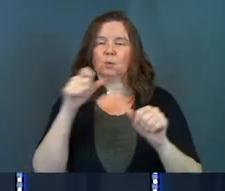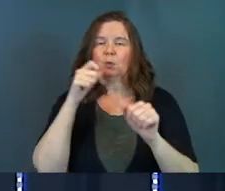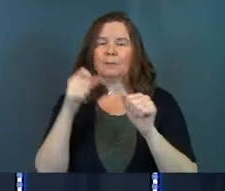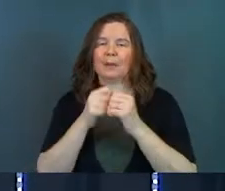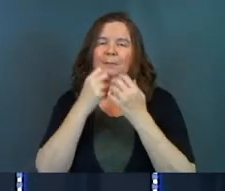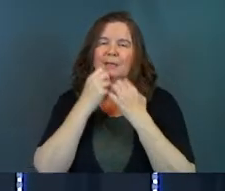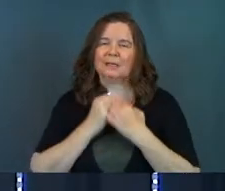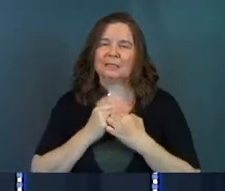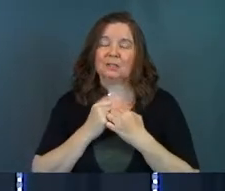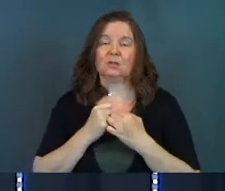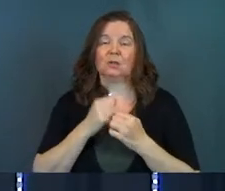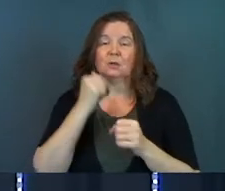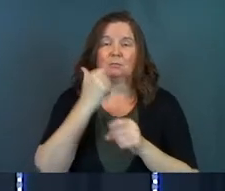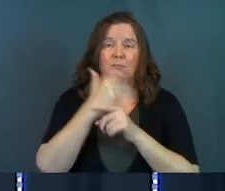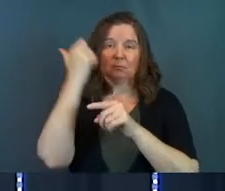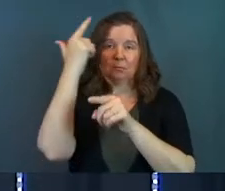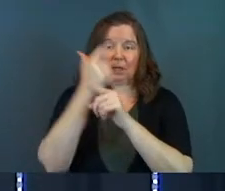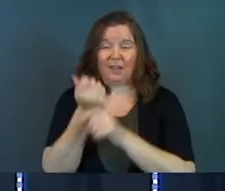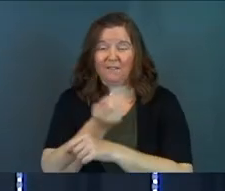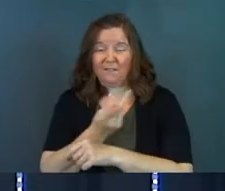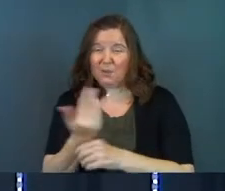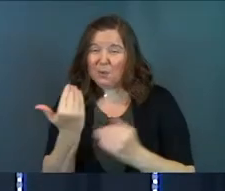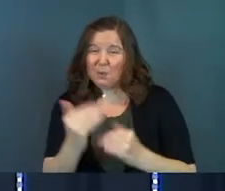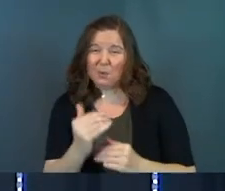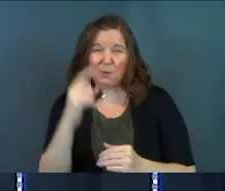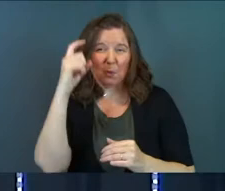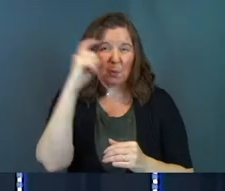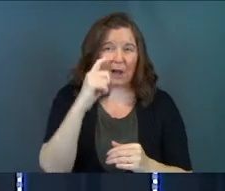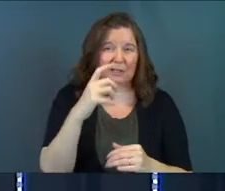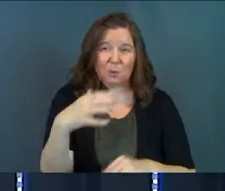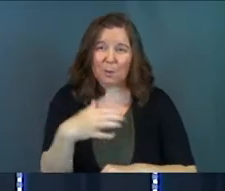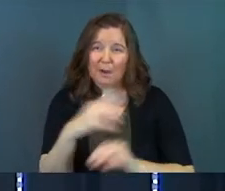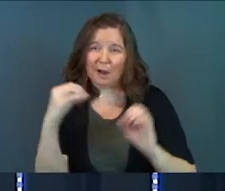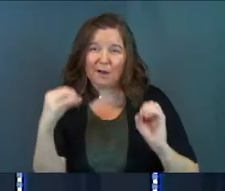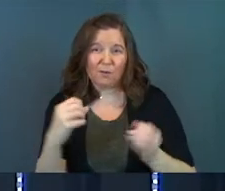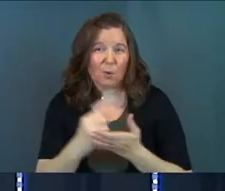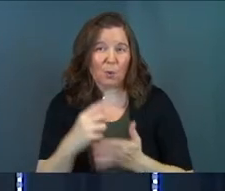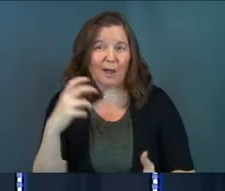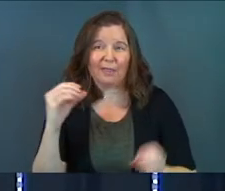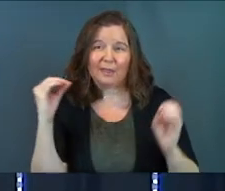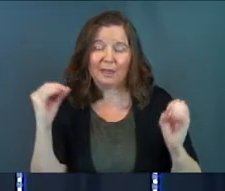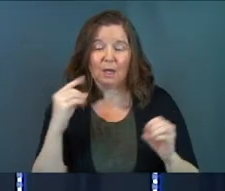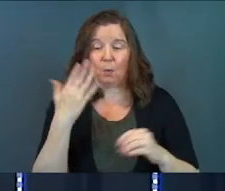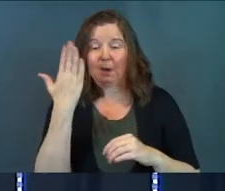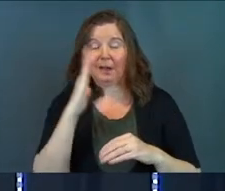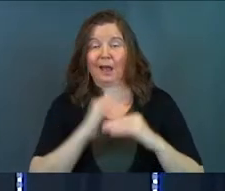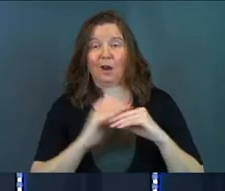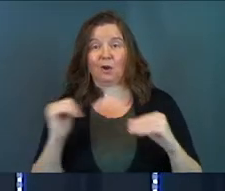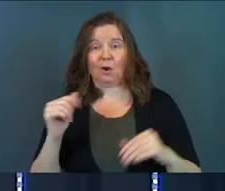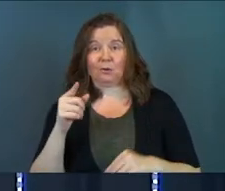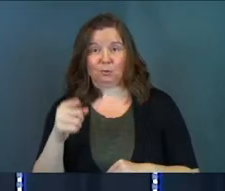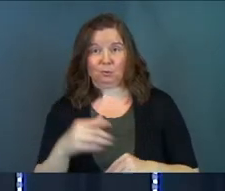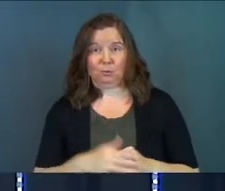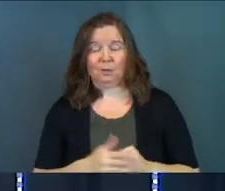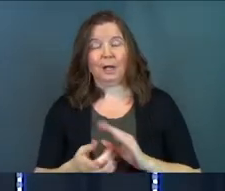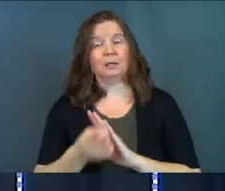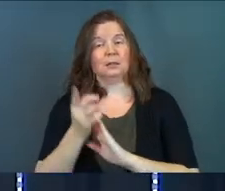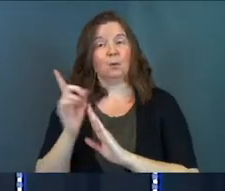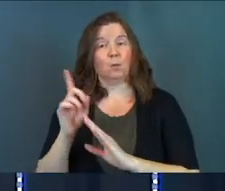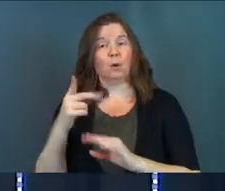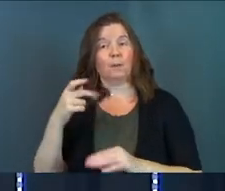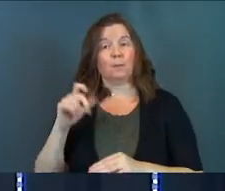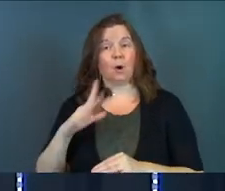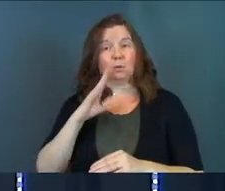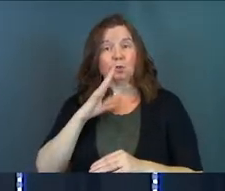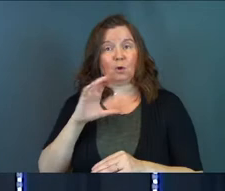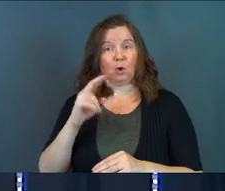that few of you were wise in the world's eyes or powerful or wealthy when God called you. It's a moment where Paul